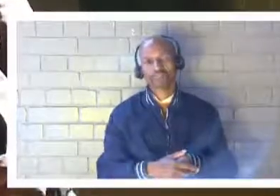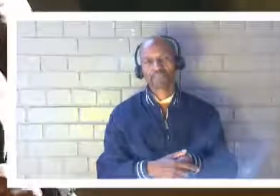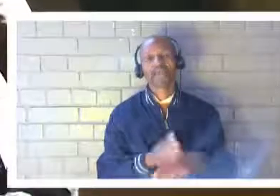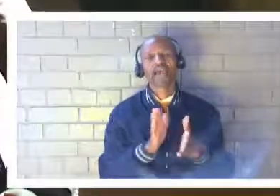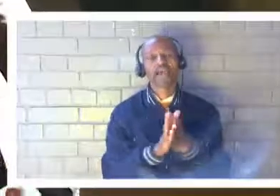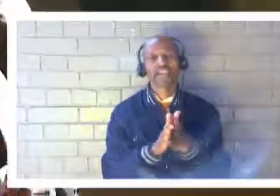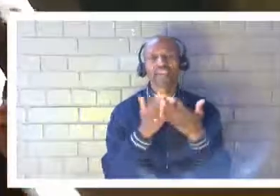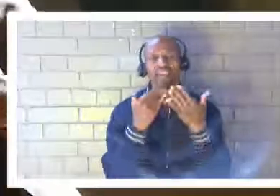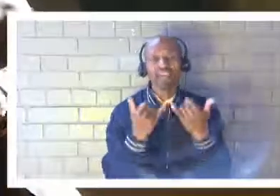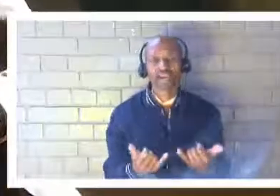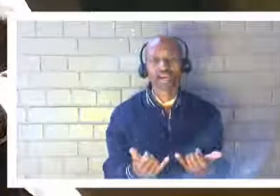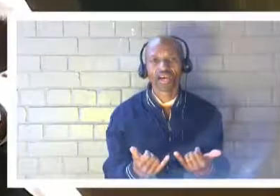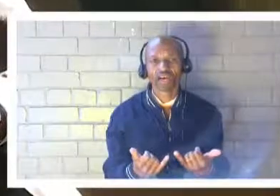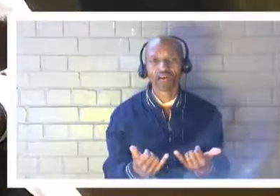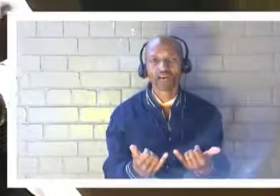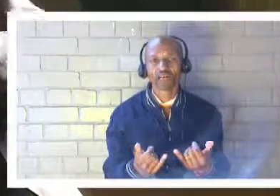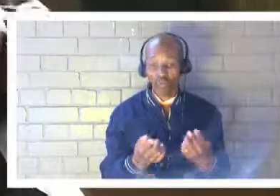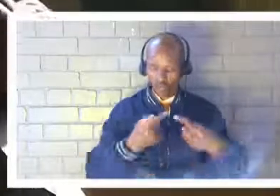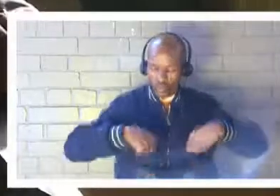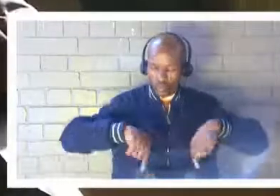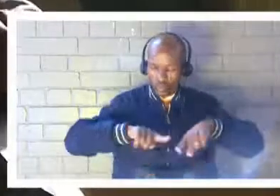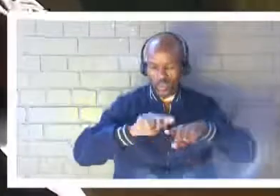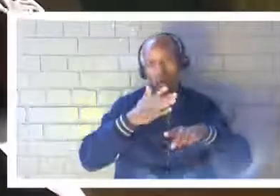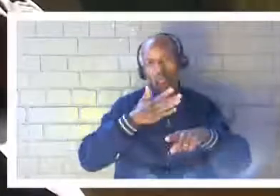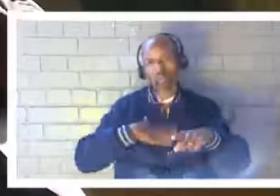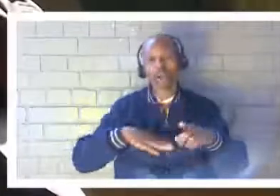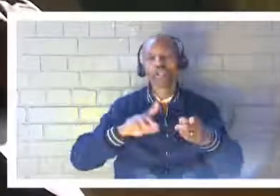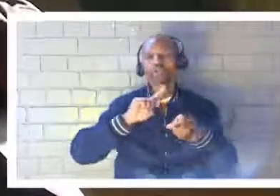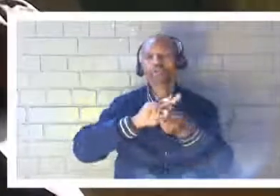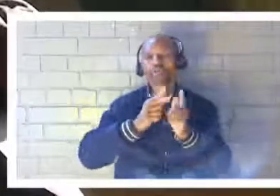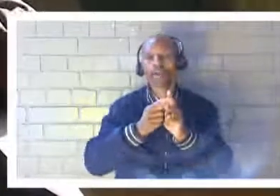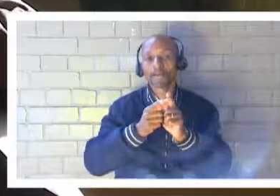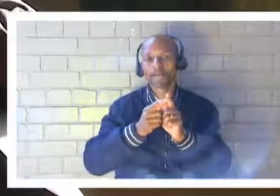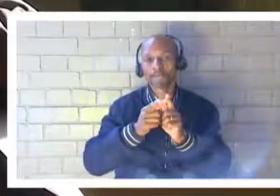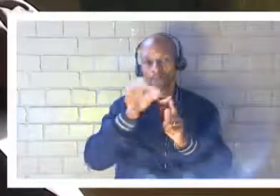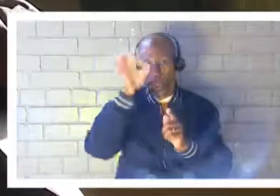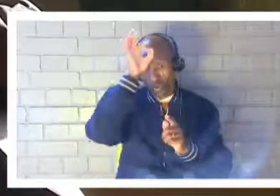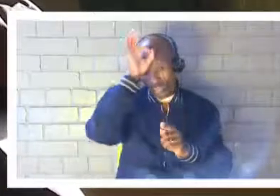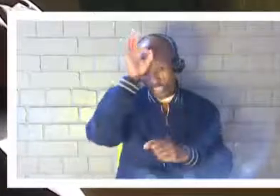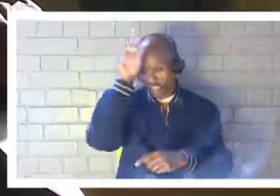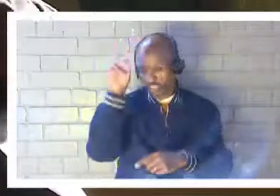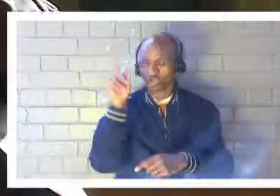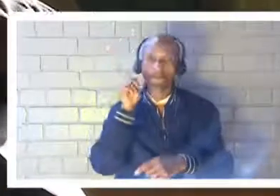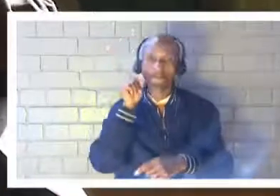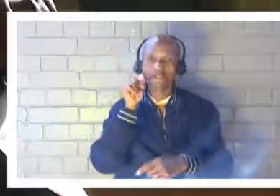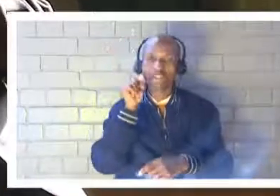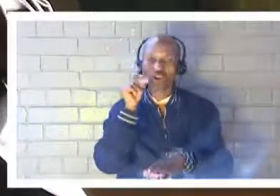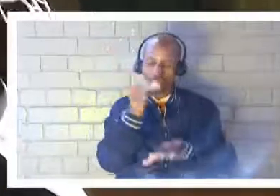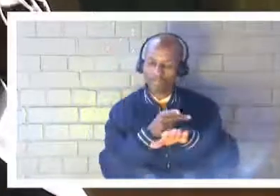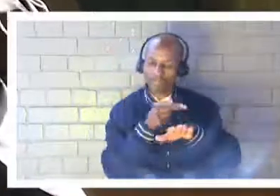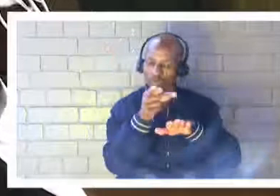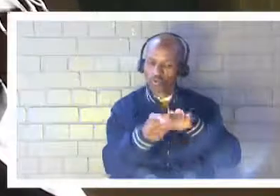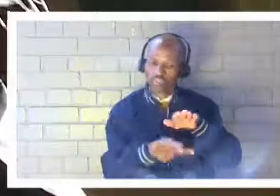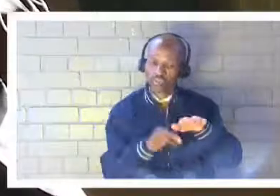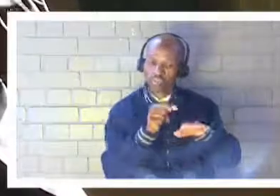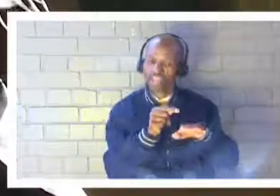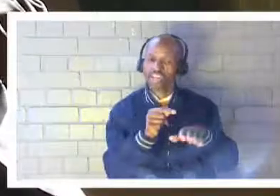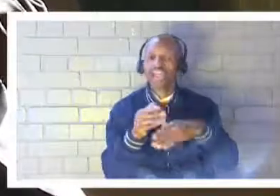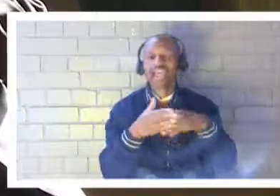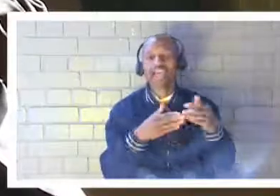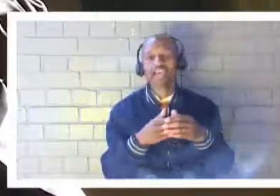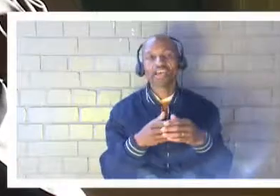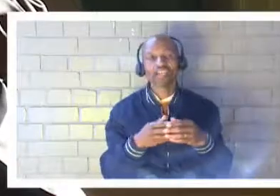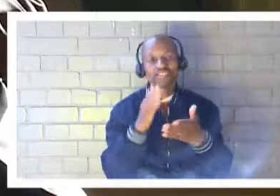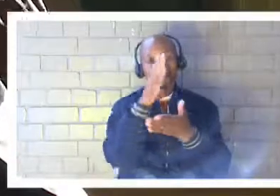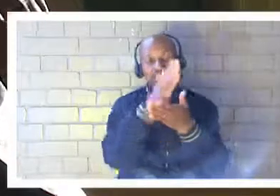And how do we then actually want to become policemen on projects that some of them were not